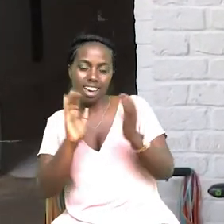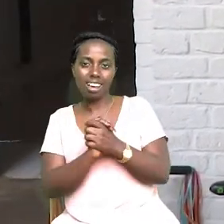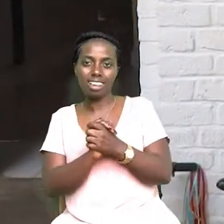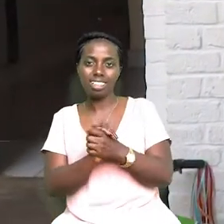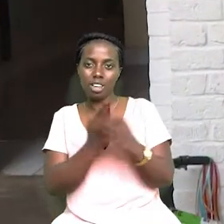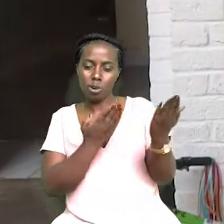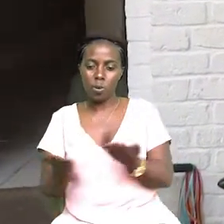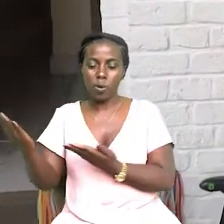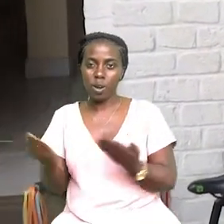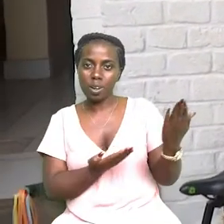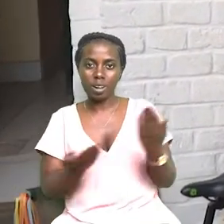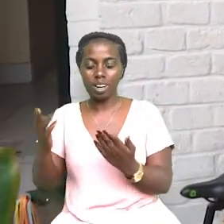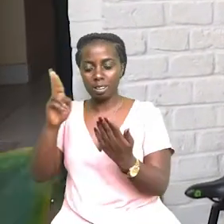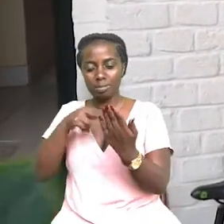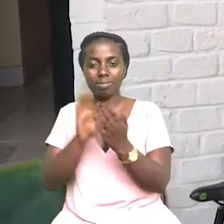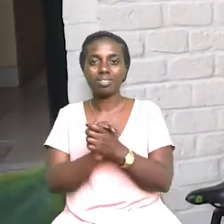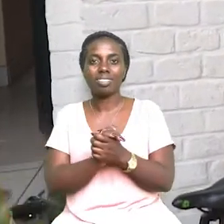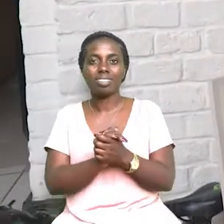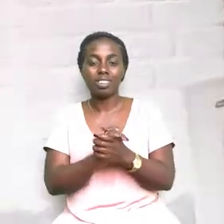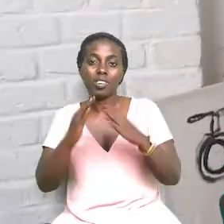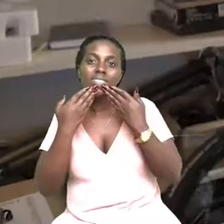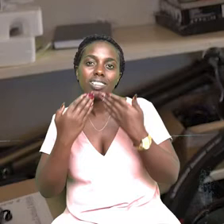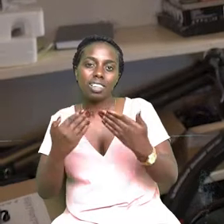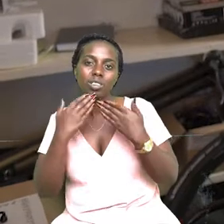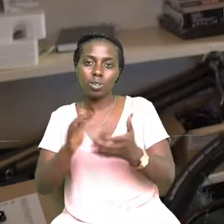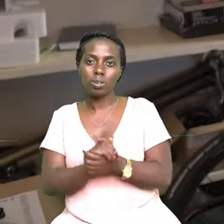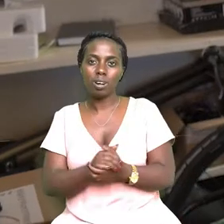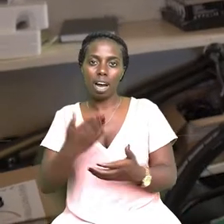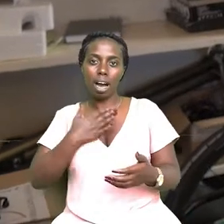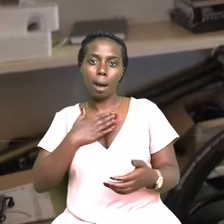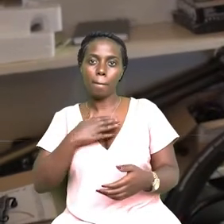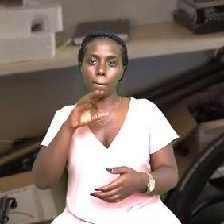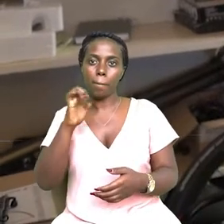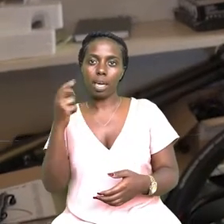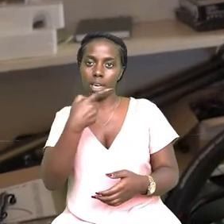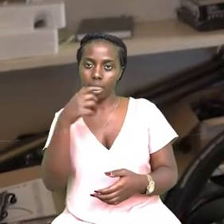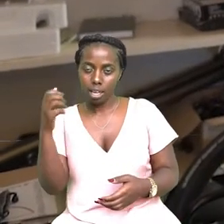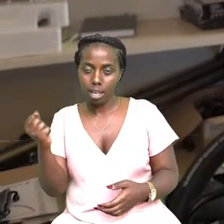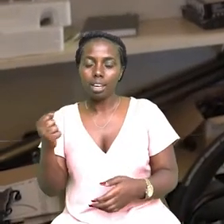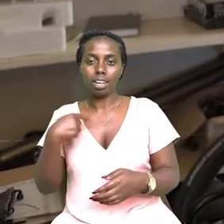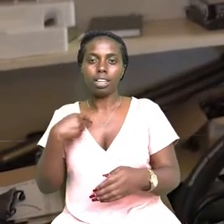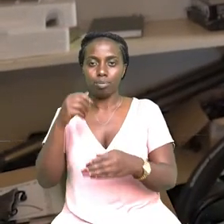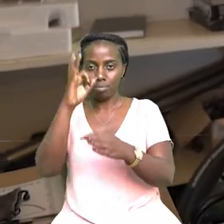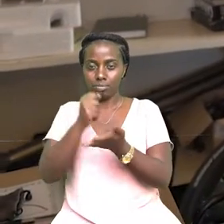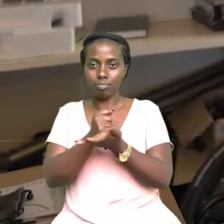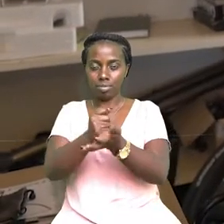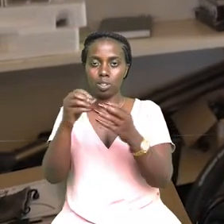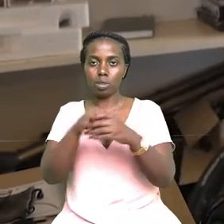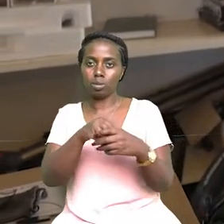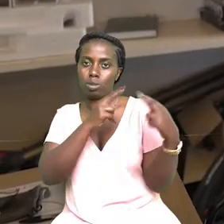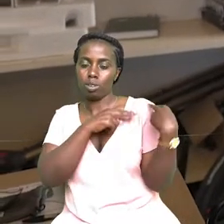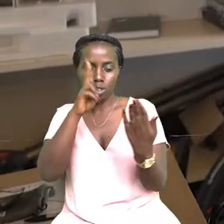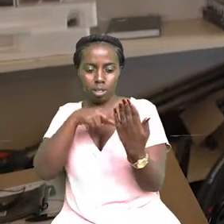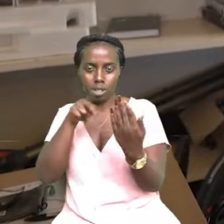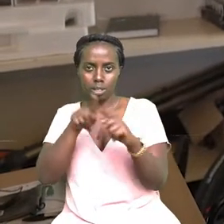Hey! Reading writers, come well, in. Thank you. I'm Edgar and I'm known as Coach E. I'm in charge of